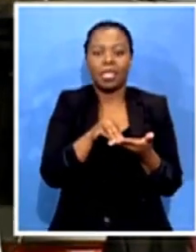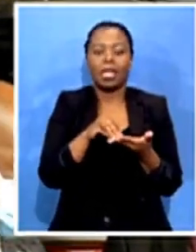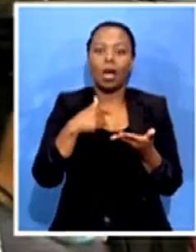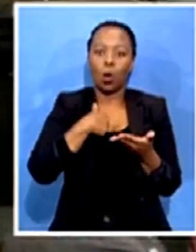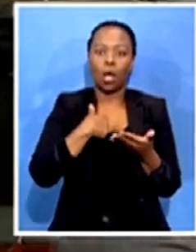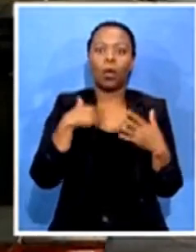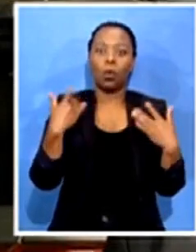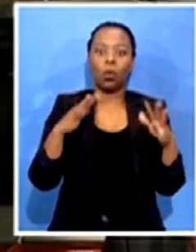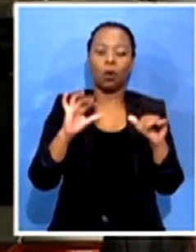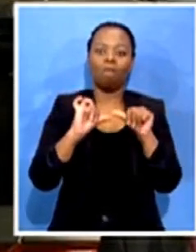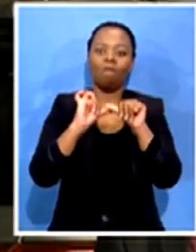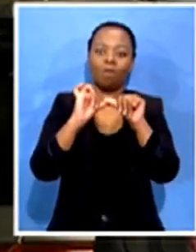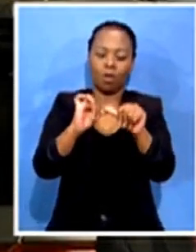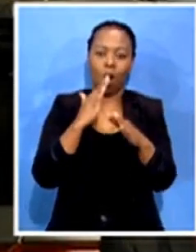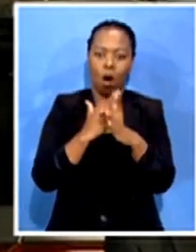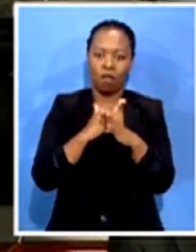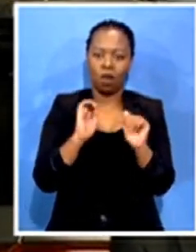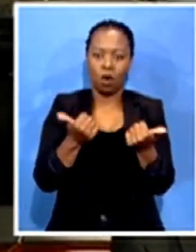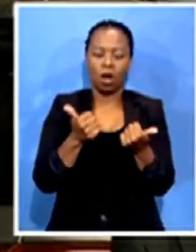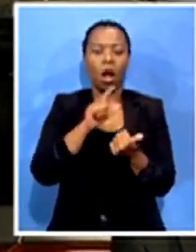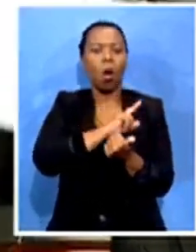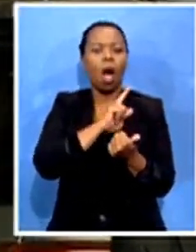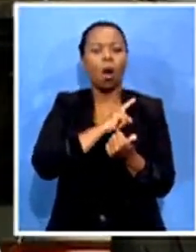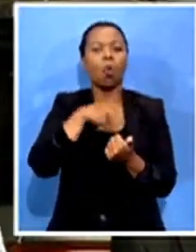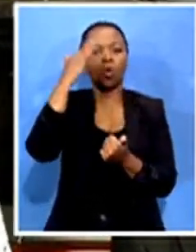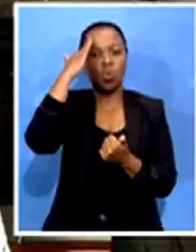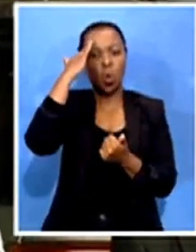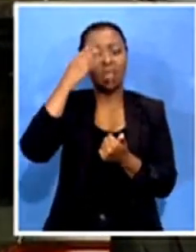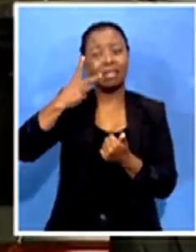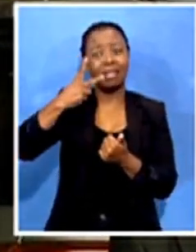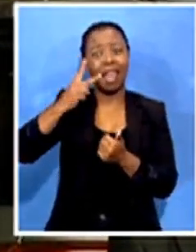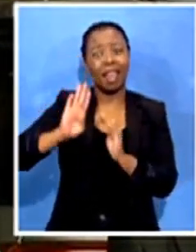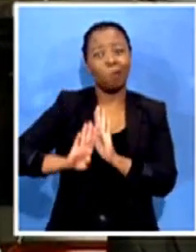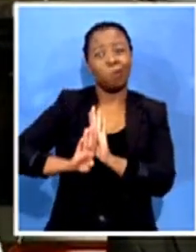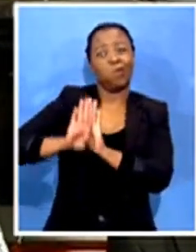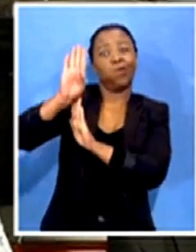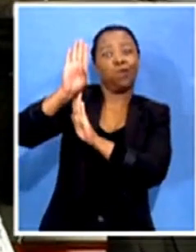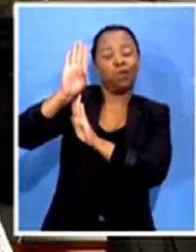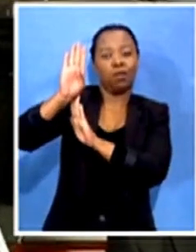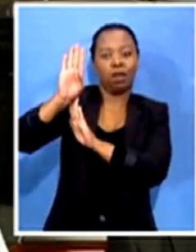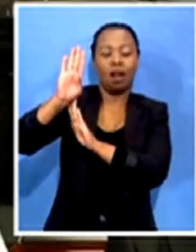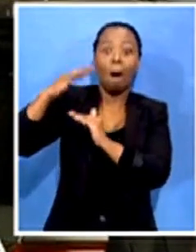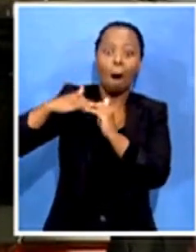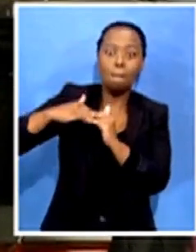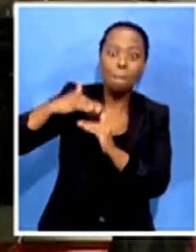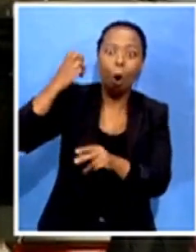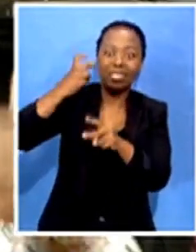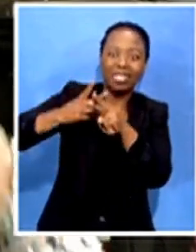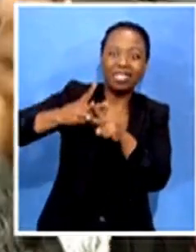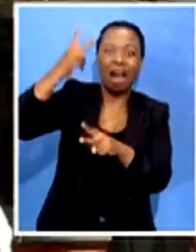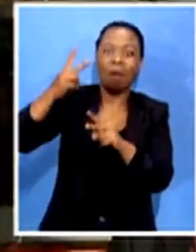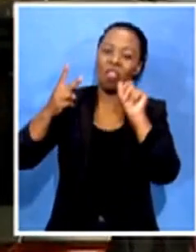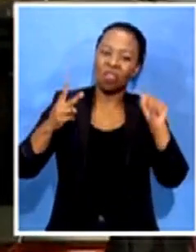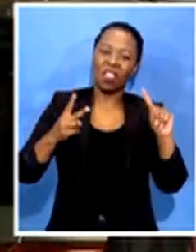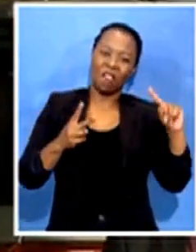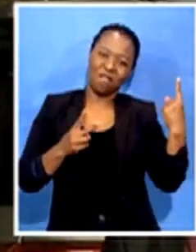that because the second wave may be more double the first wave, we must